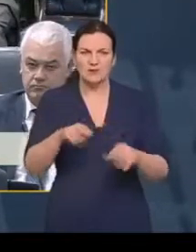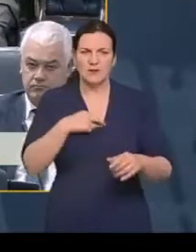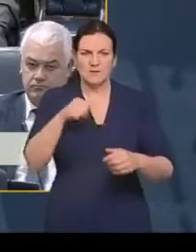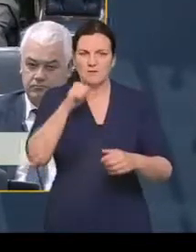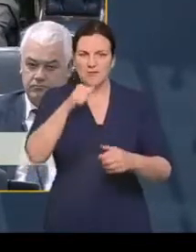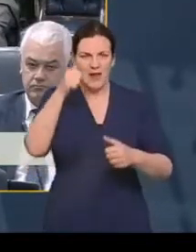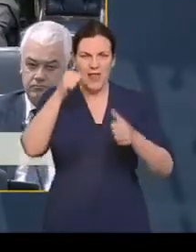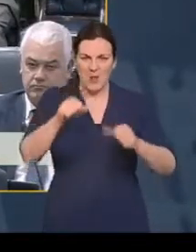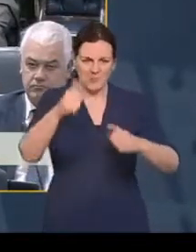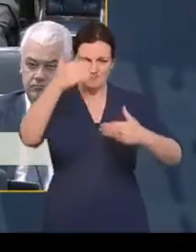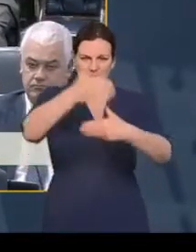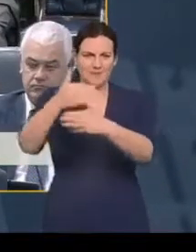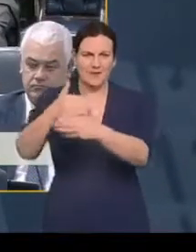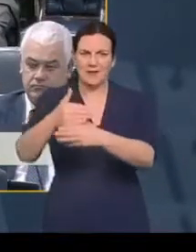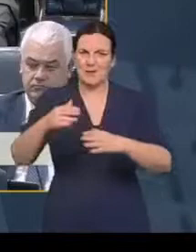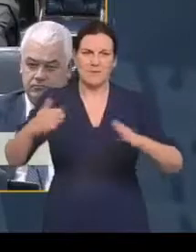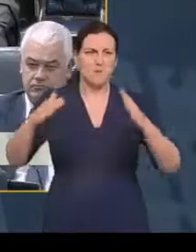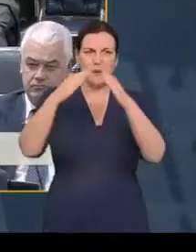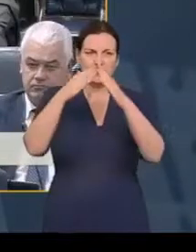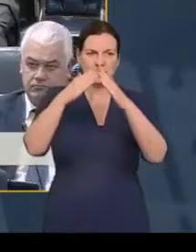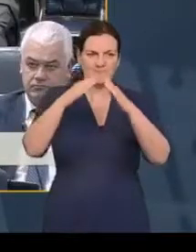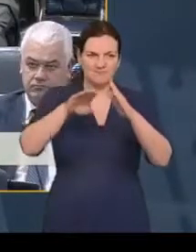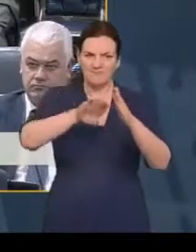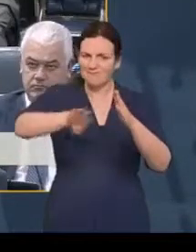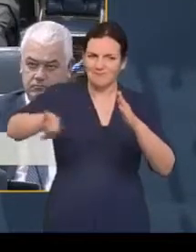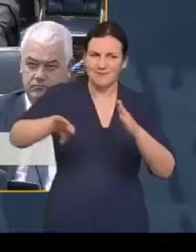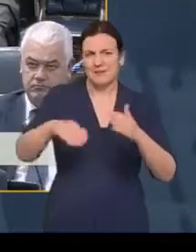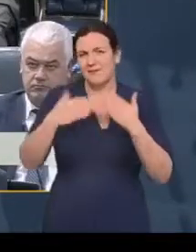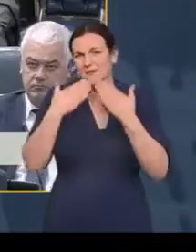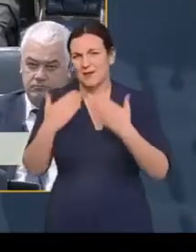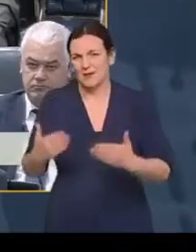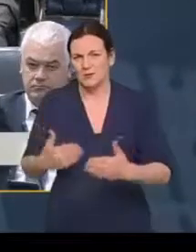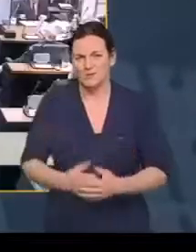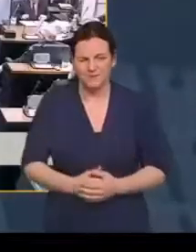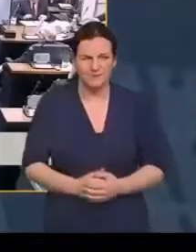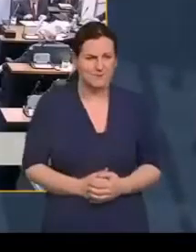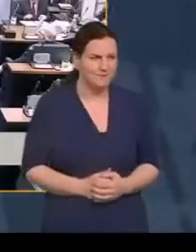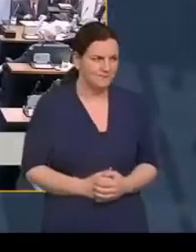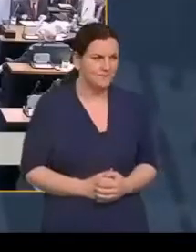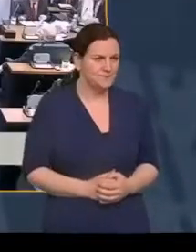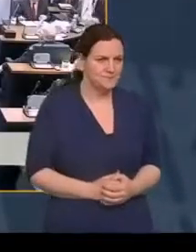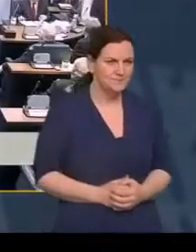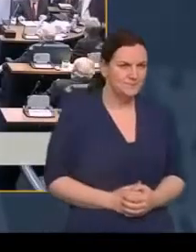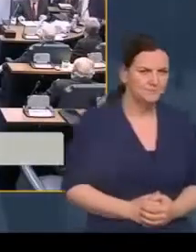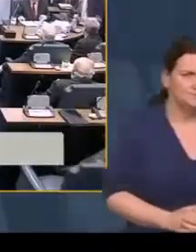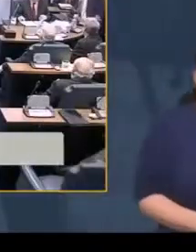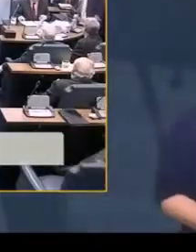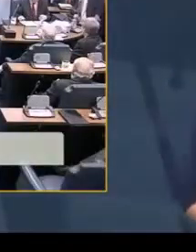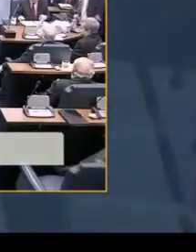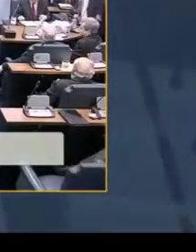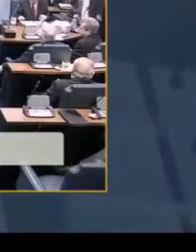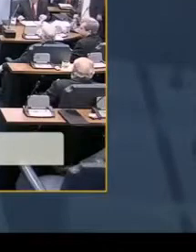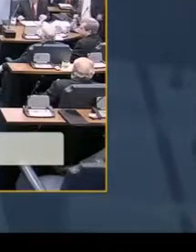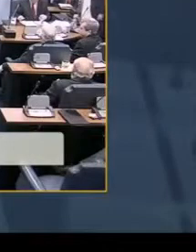no roadblock was allowed in the way, no mountain would stand. Thank you. Into Conway.